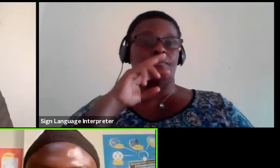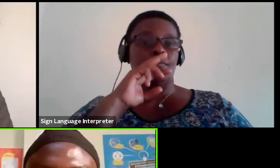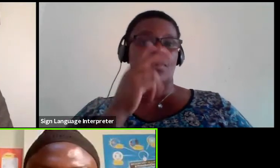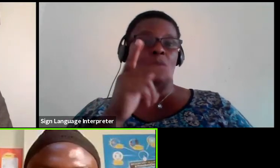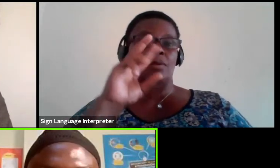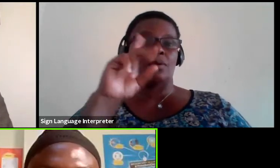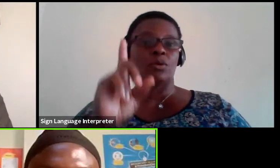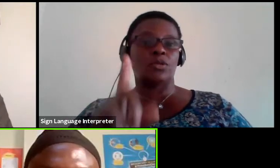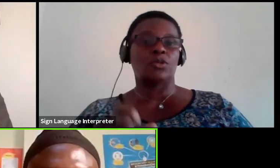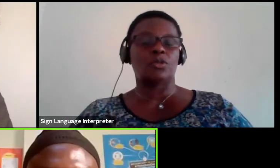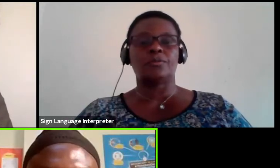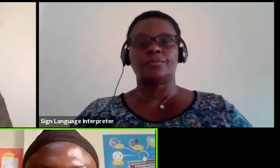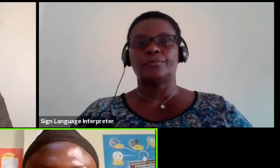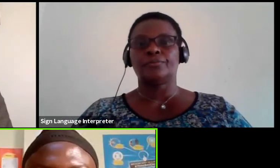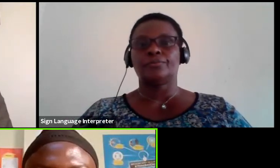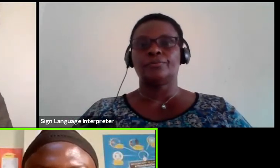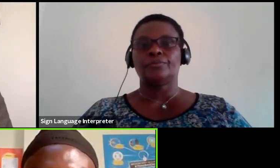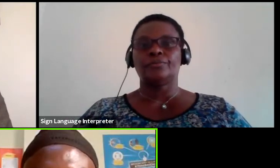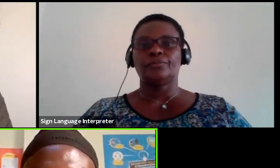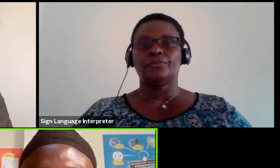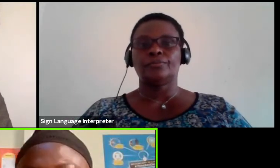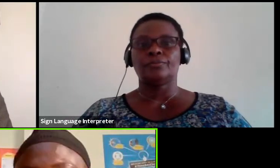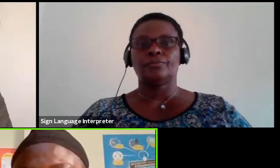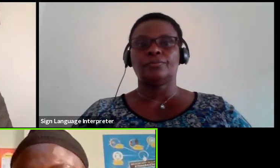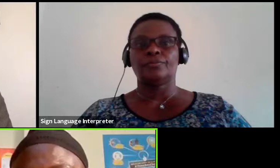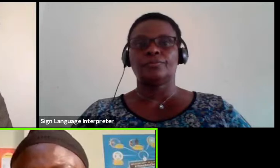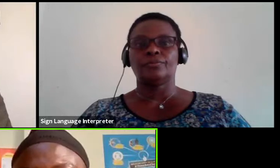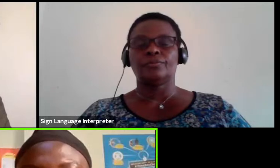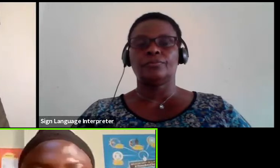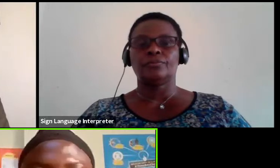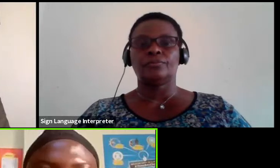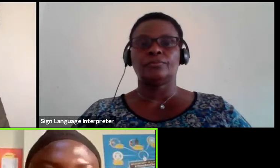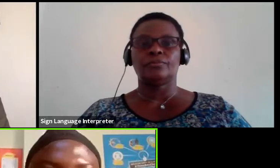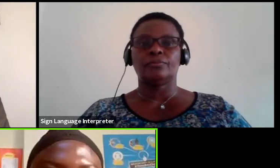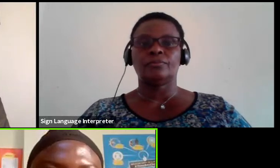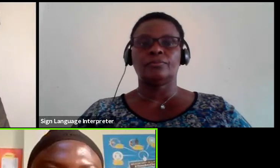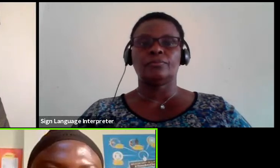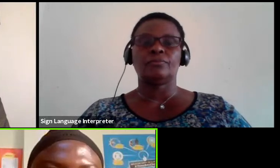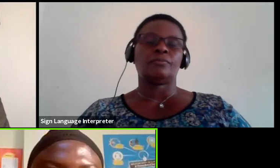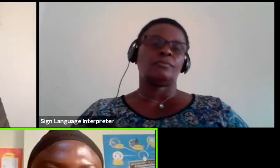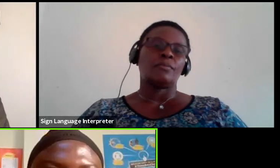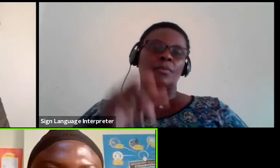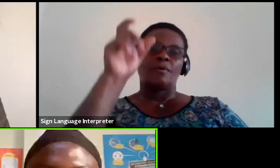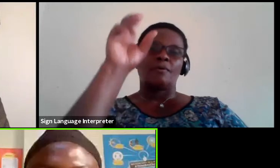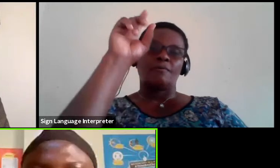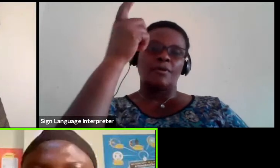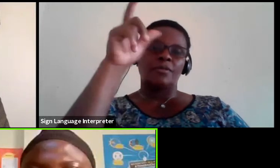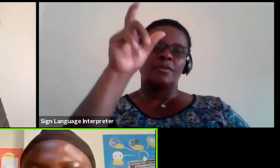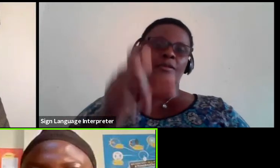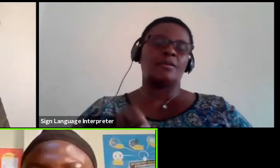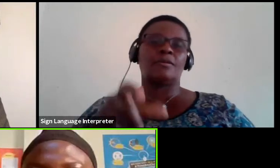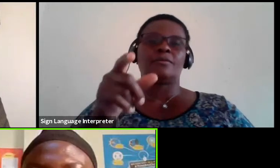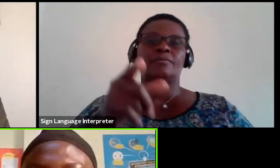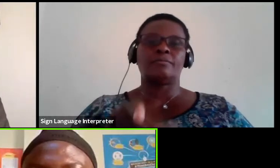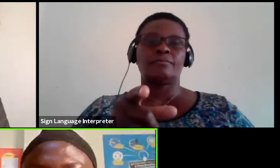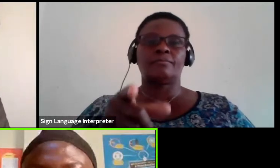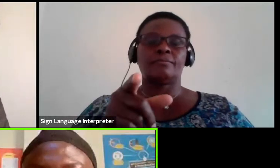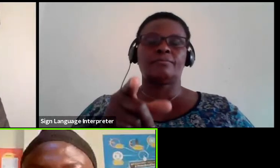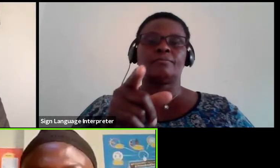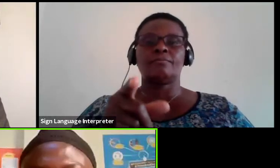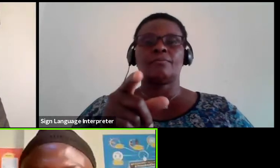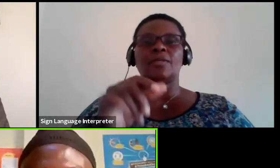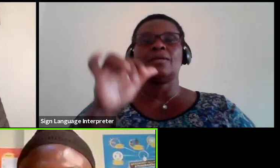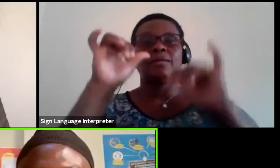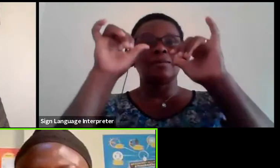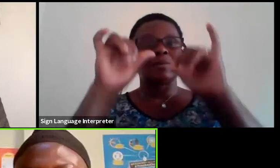is, I would say, is that has been echoed here already. We live in a contemporary world where